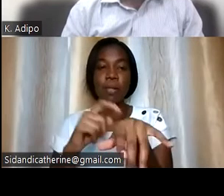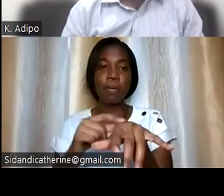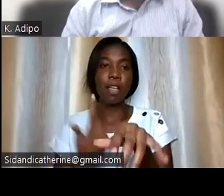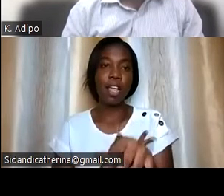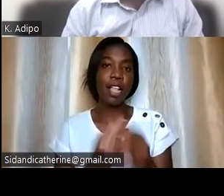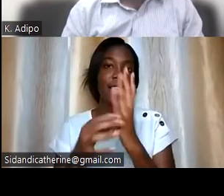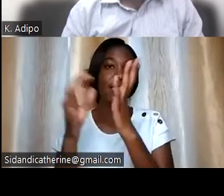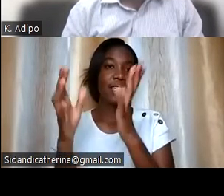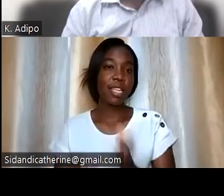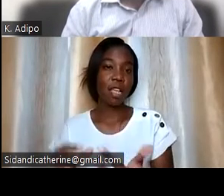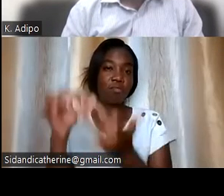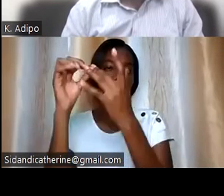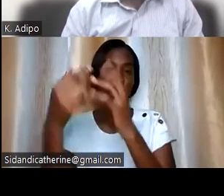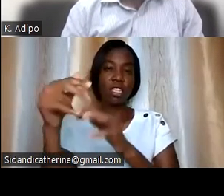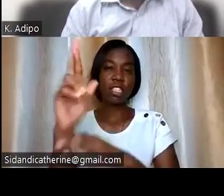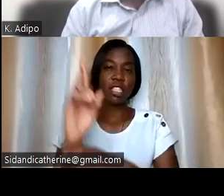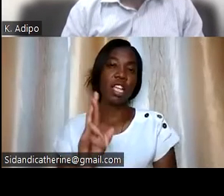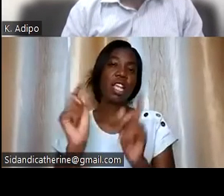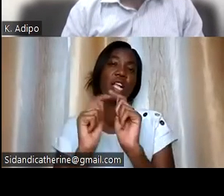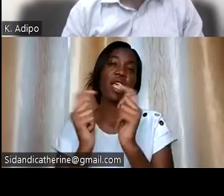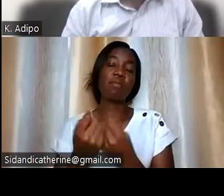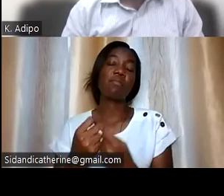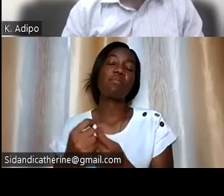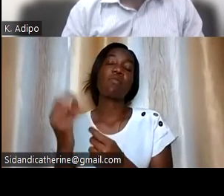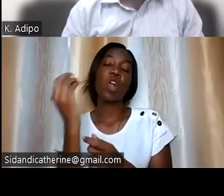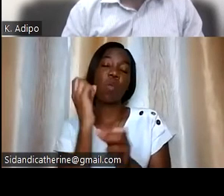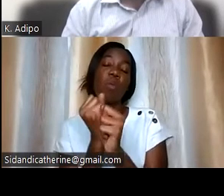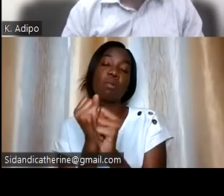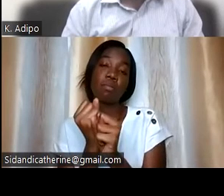HR assignments. Most times you get to realize that